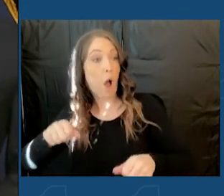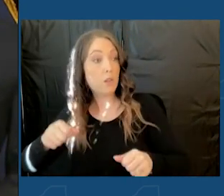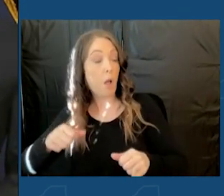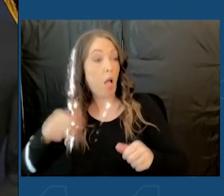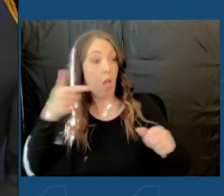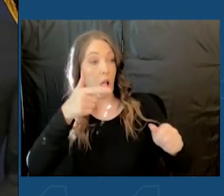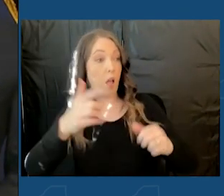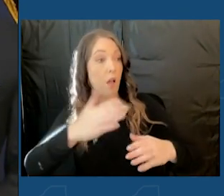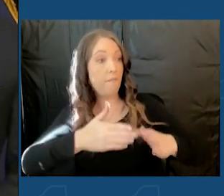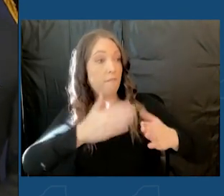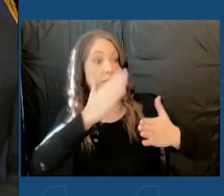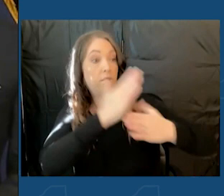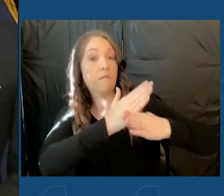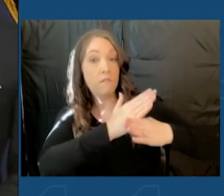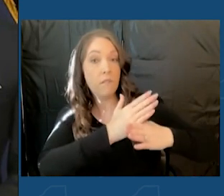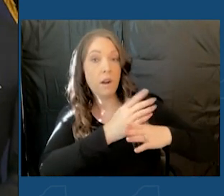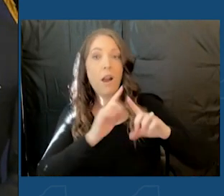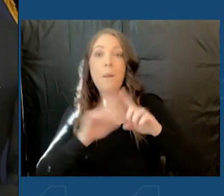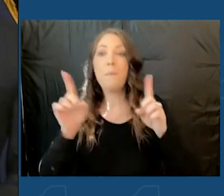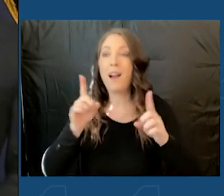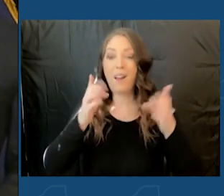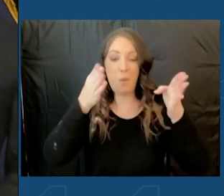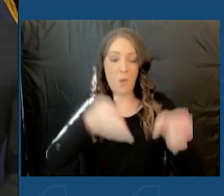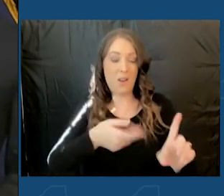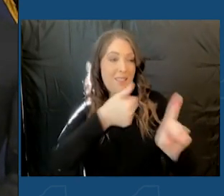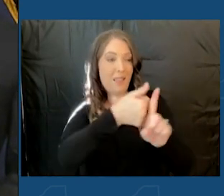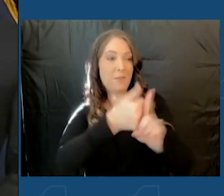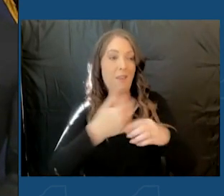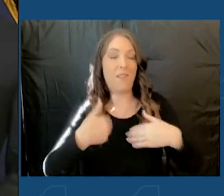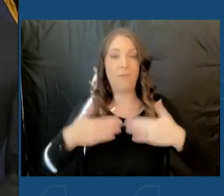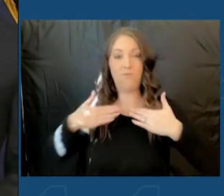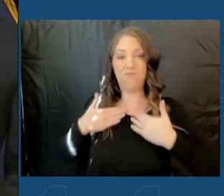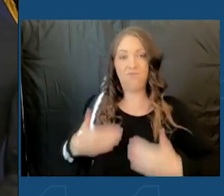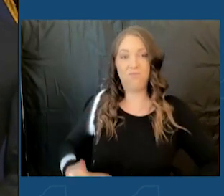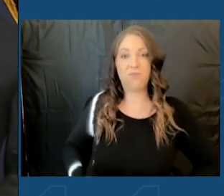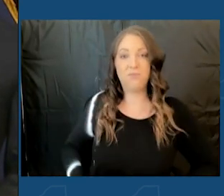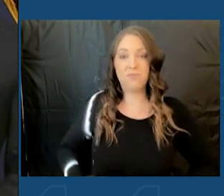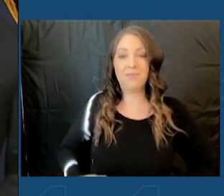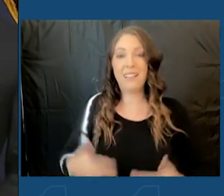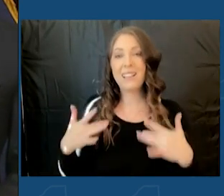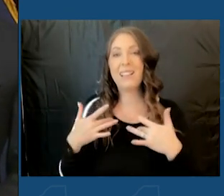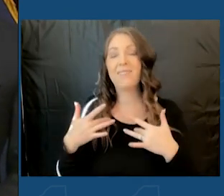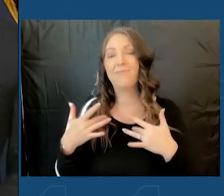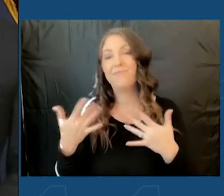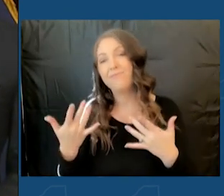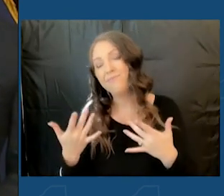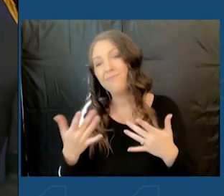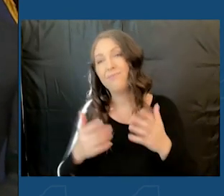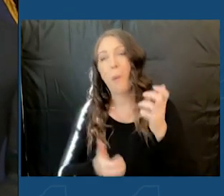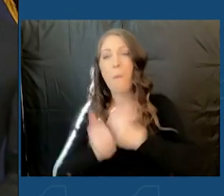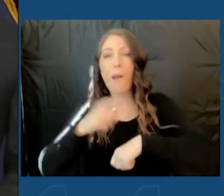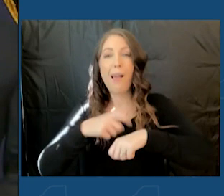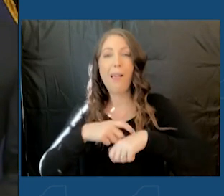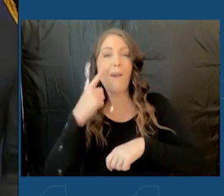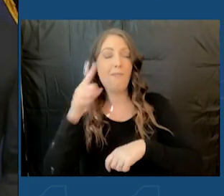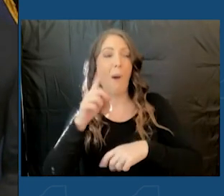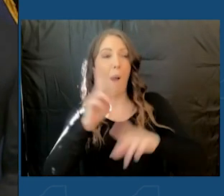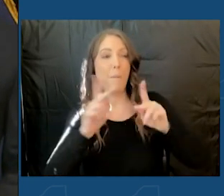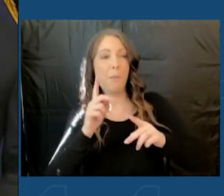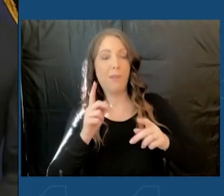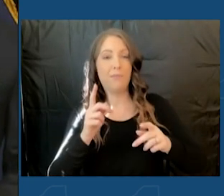had body armor in that would be normally issued to people on a battlefield across the world, and